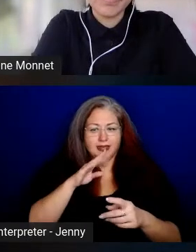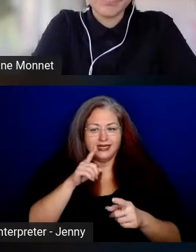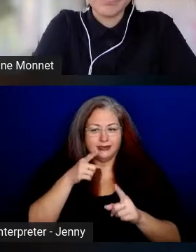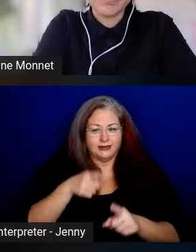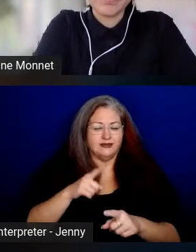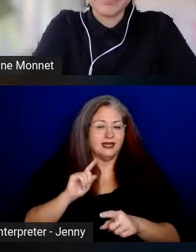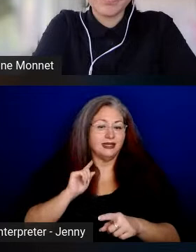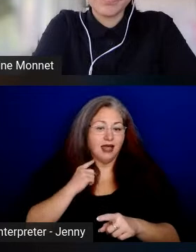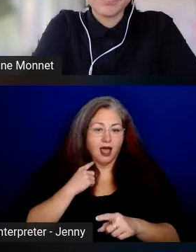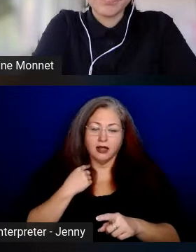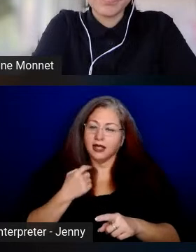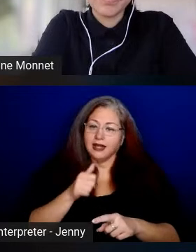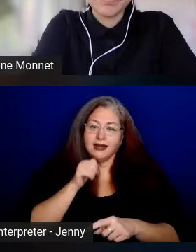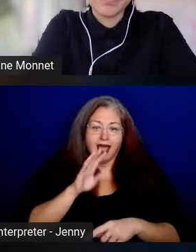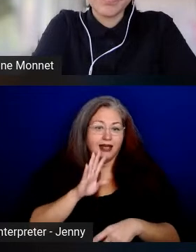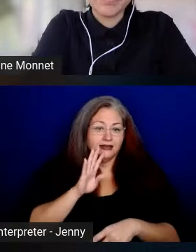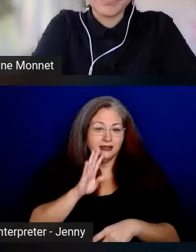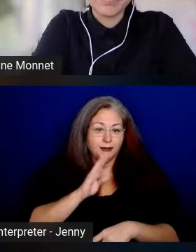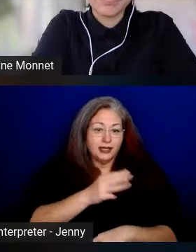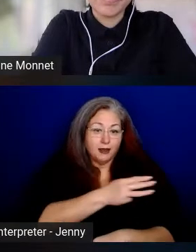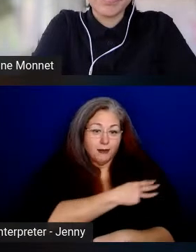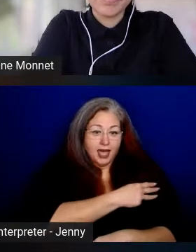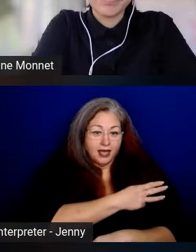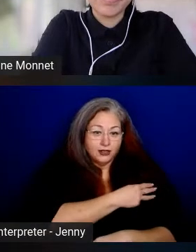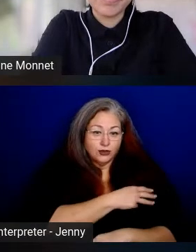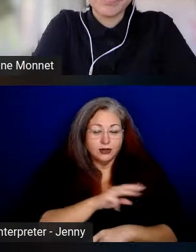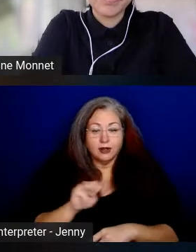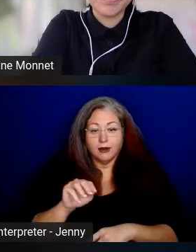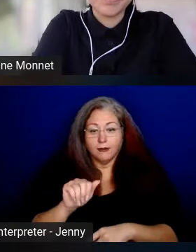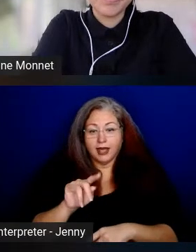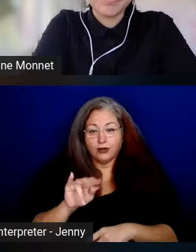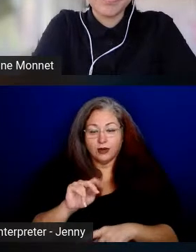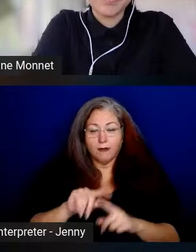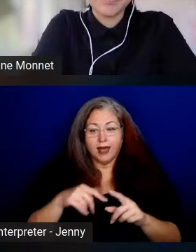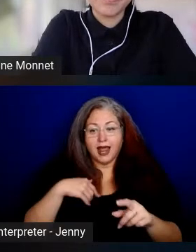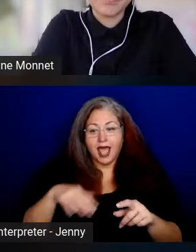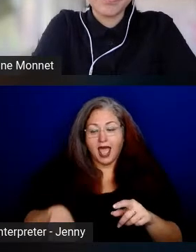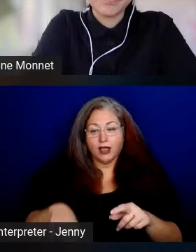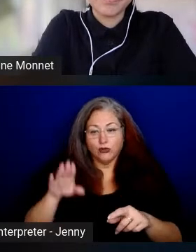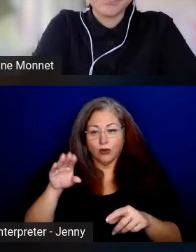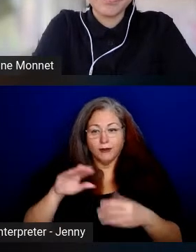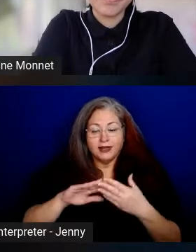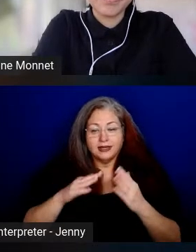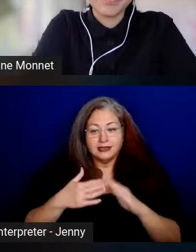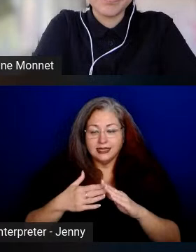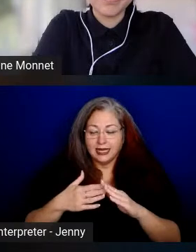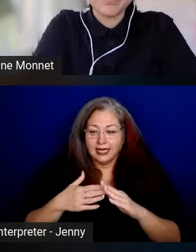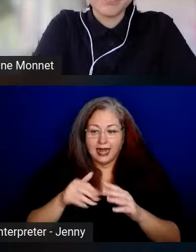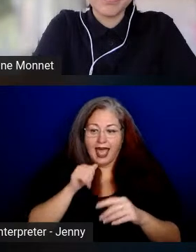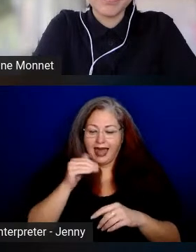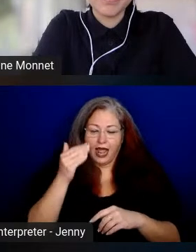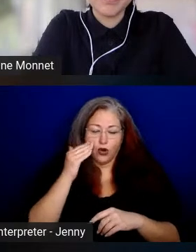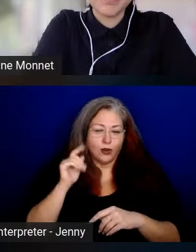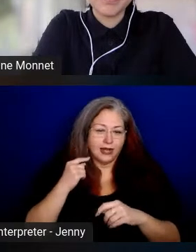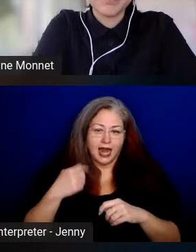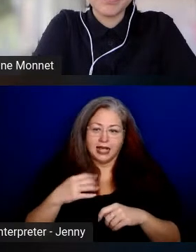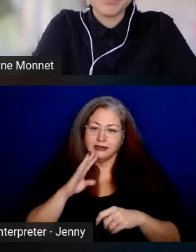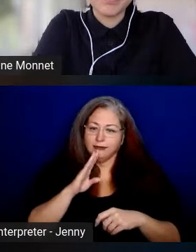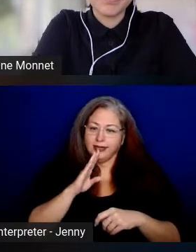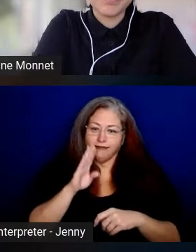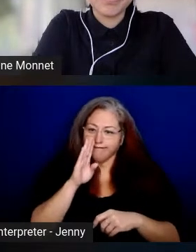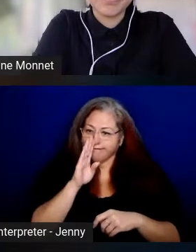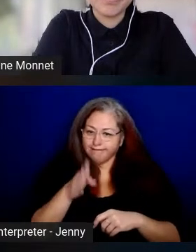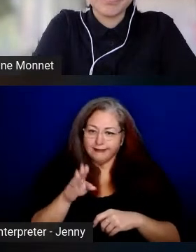didn't speak Mandarin. While I grew up in the city of Nanjing, I didn't know the dialect, I only spoke Mandarin.